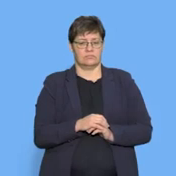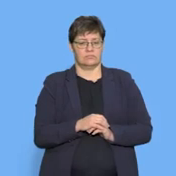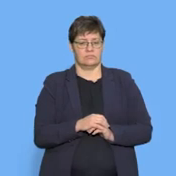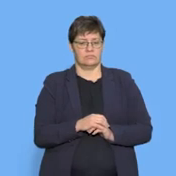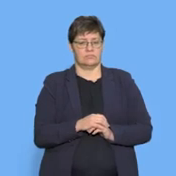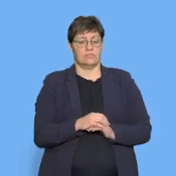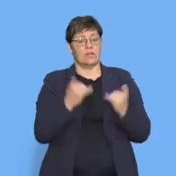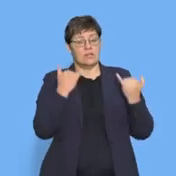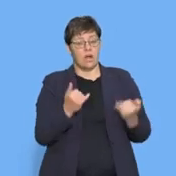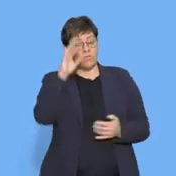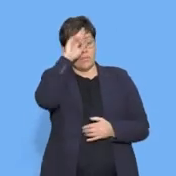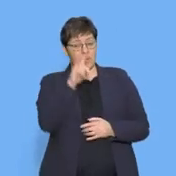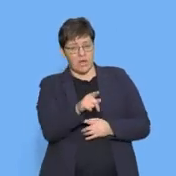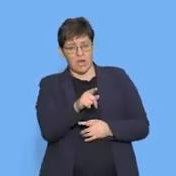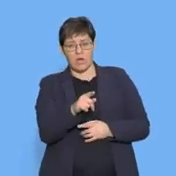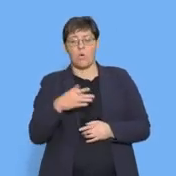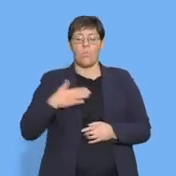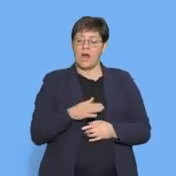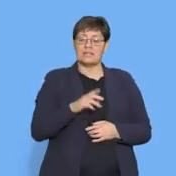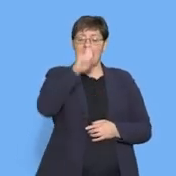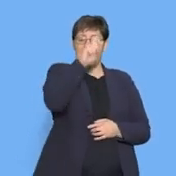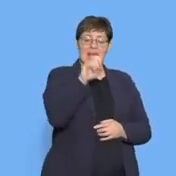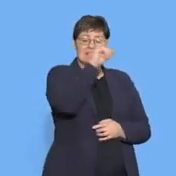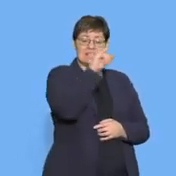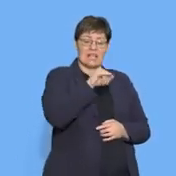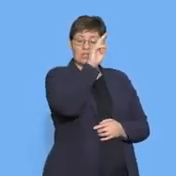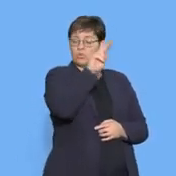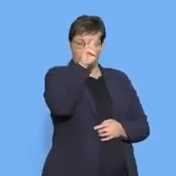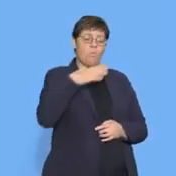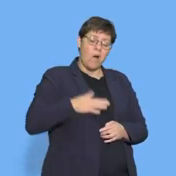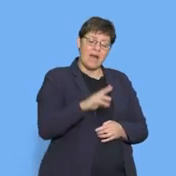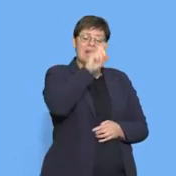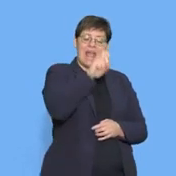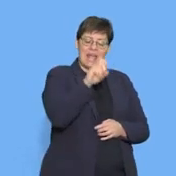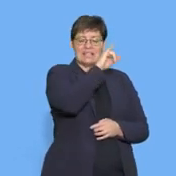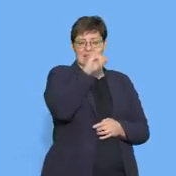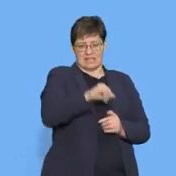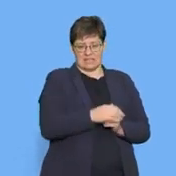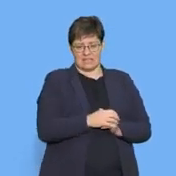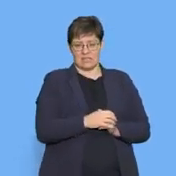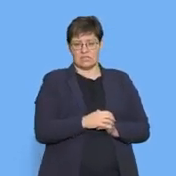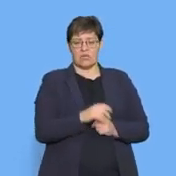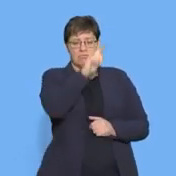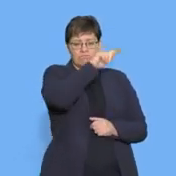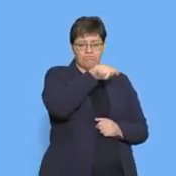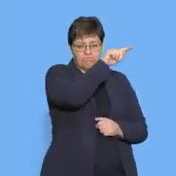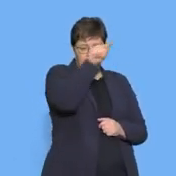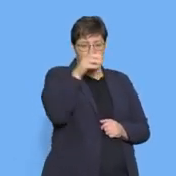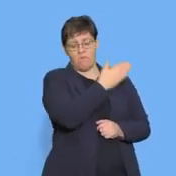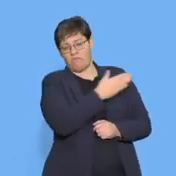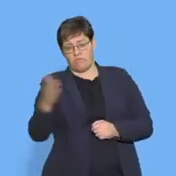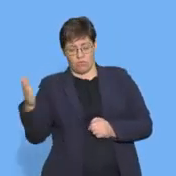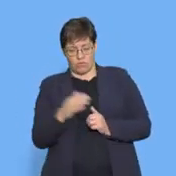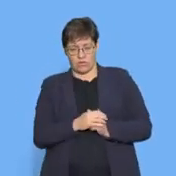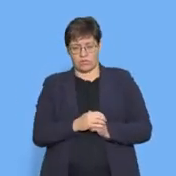Okay, now remember, we're not looking for xz squared, we are looking for xz. So we have to find the square root of this